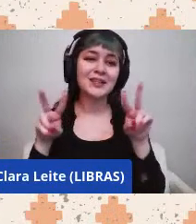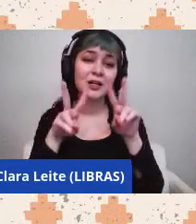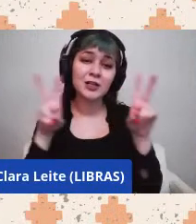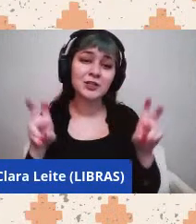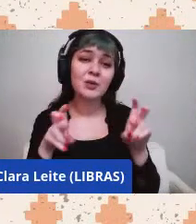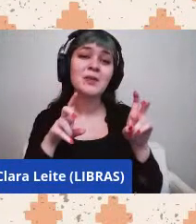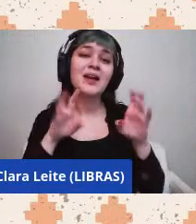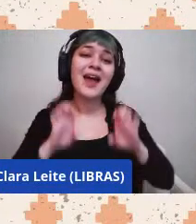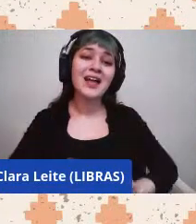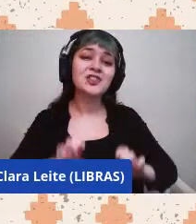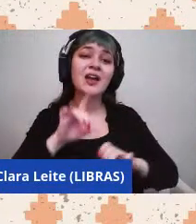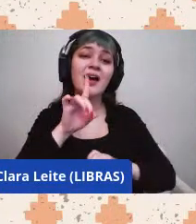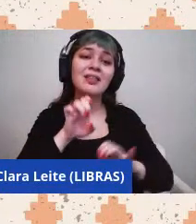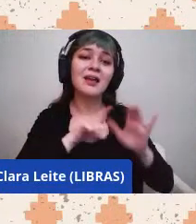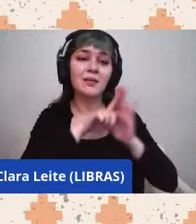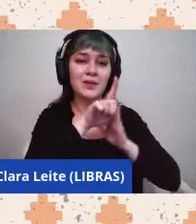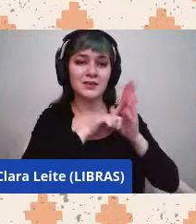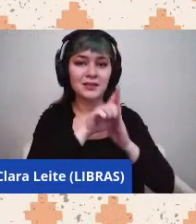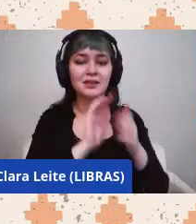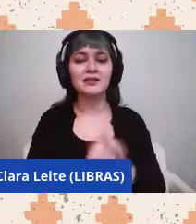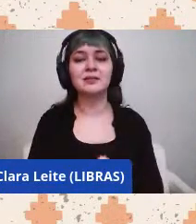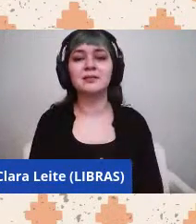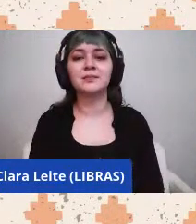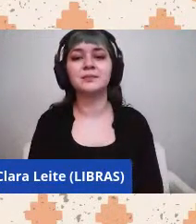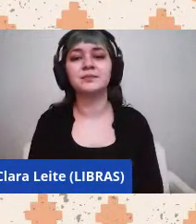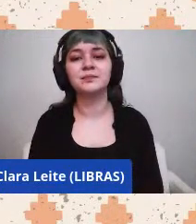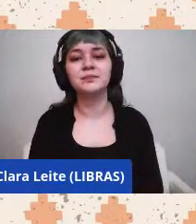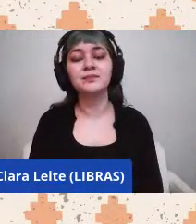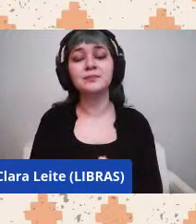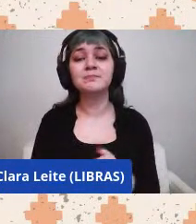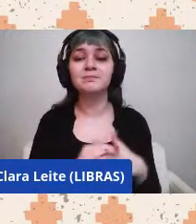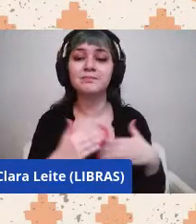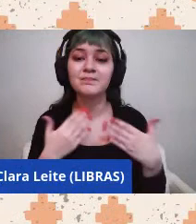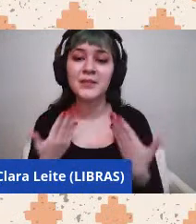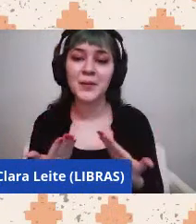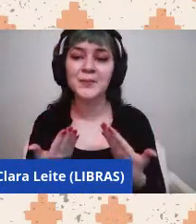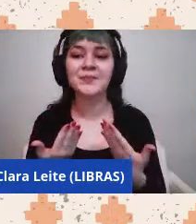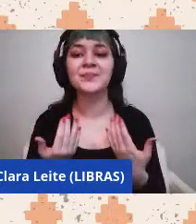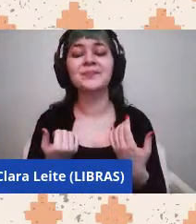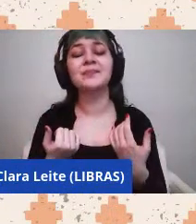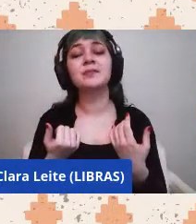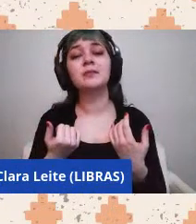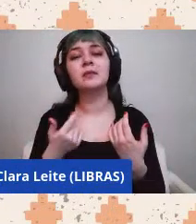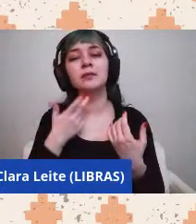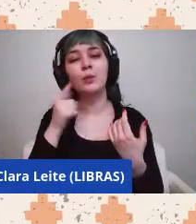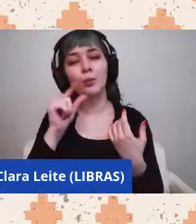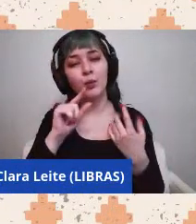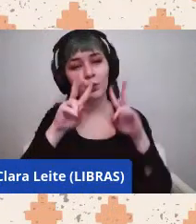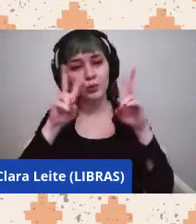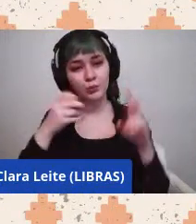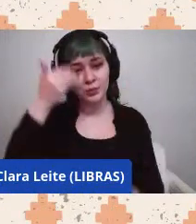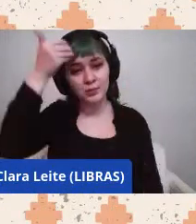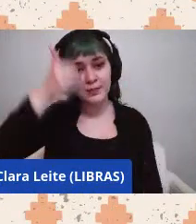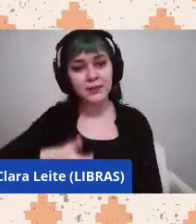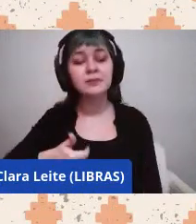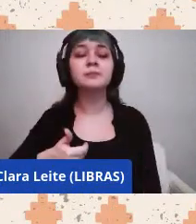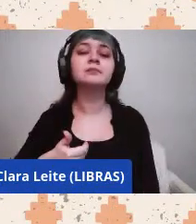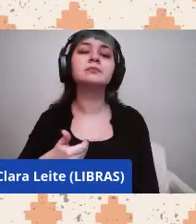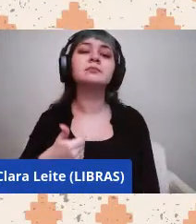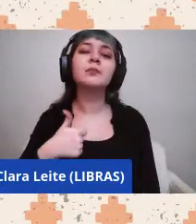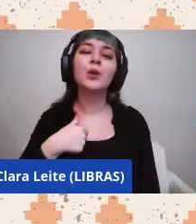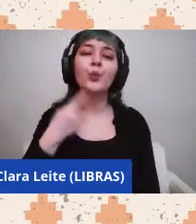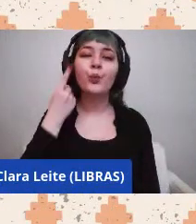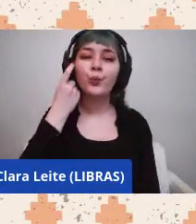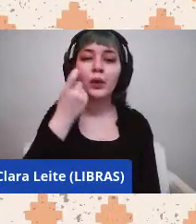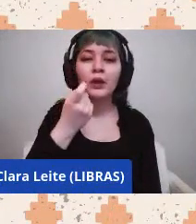research ethics. Next slide, please. So just to tell you a little bit about me, so I'm